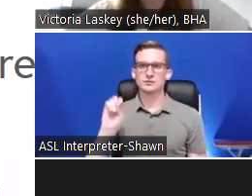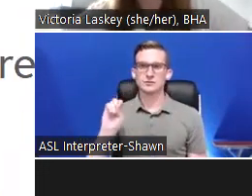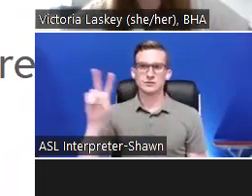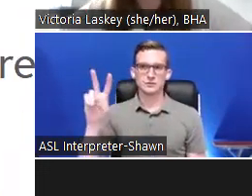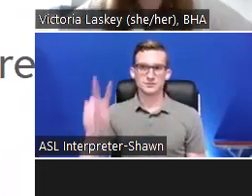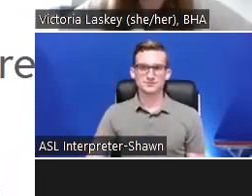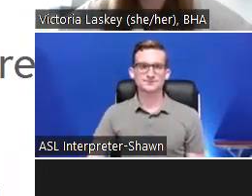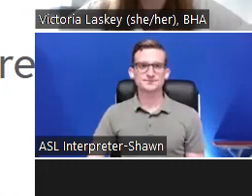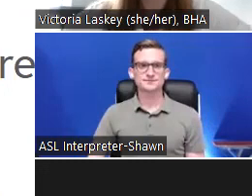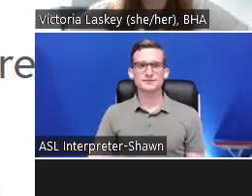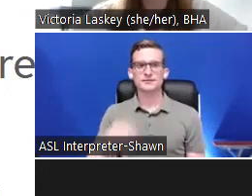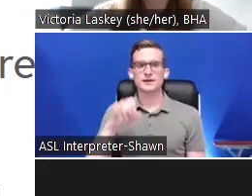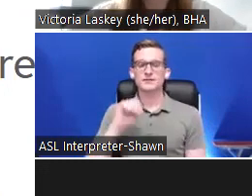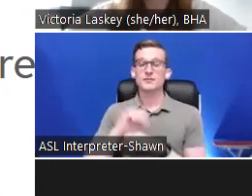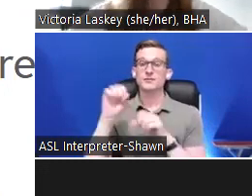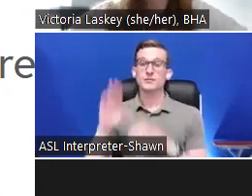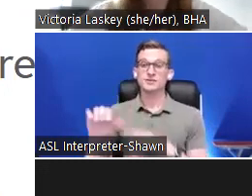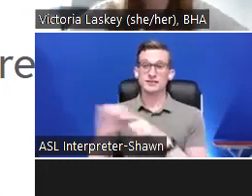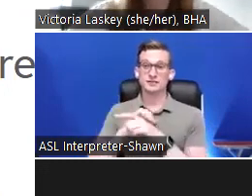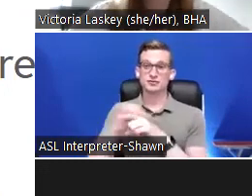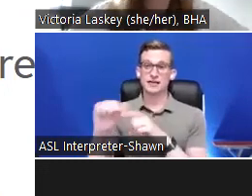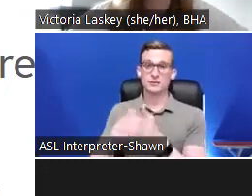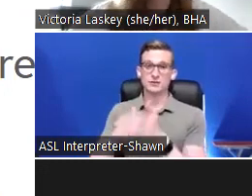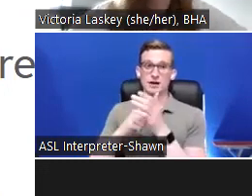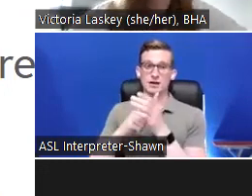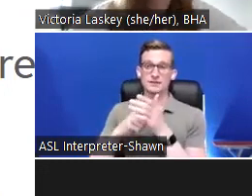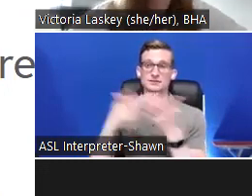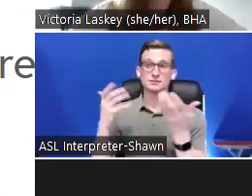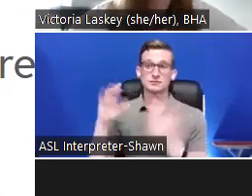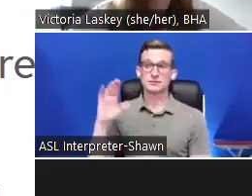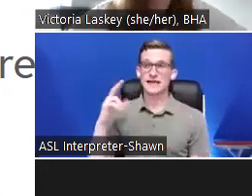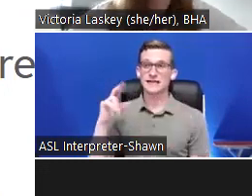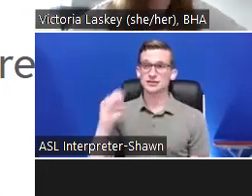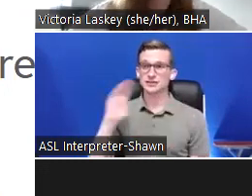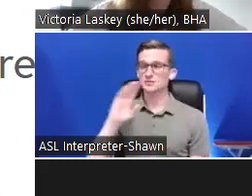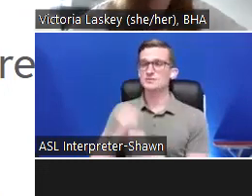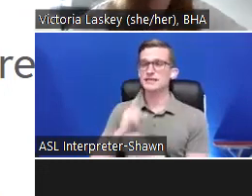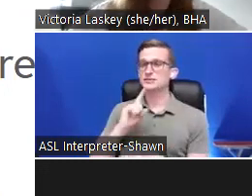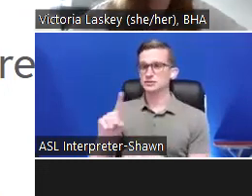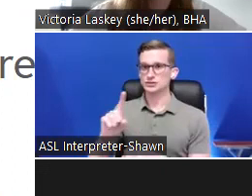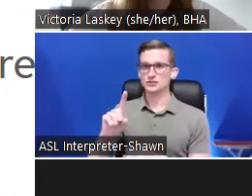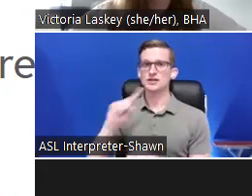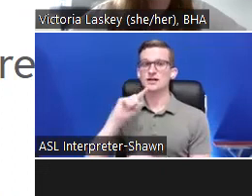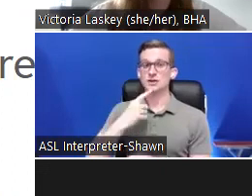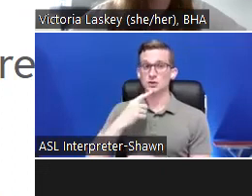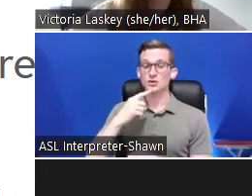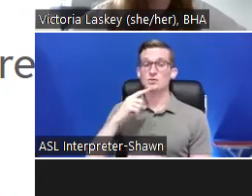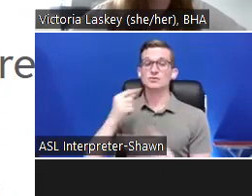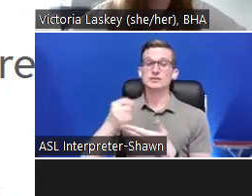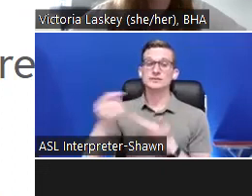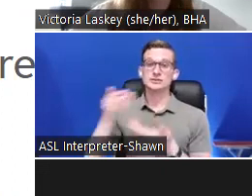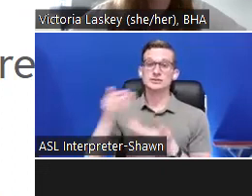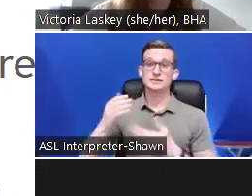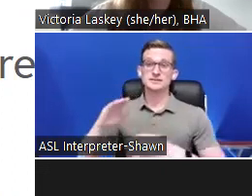And for our personnel training requirements, the BHEs shall ensure acute treatment services meet personnel training requirements